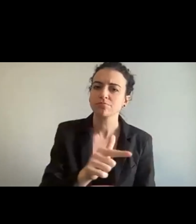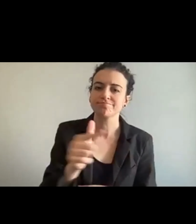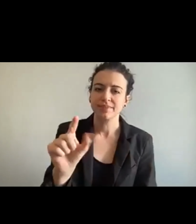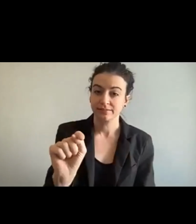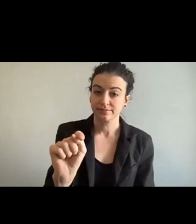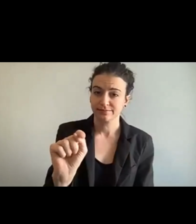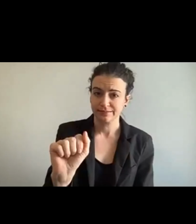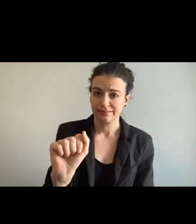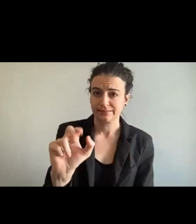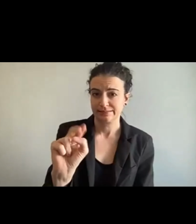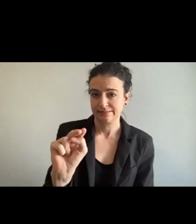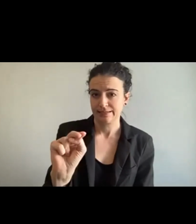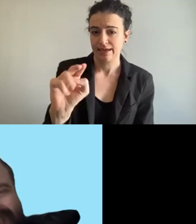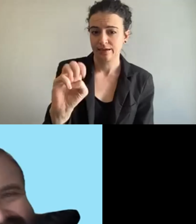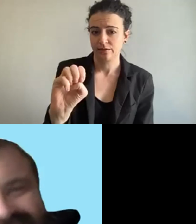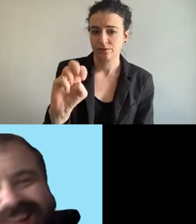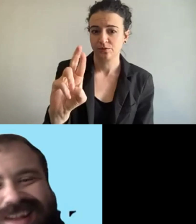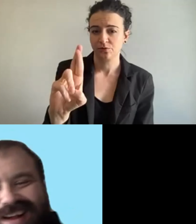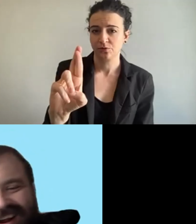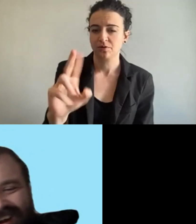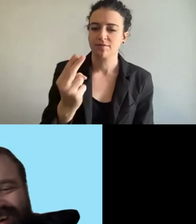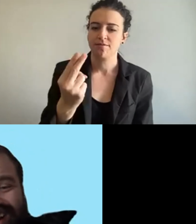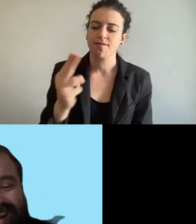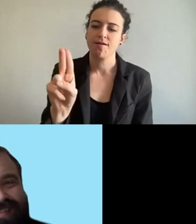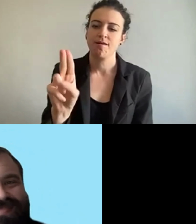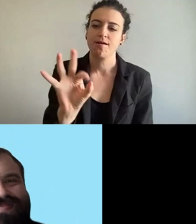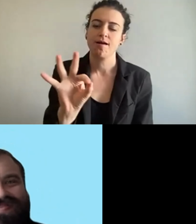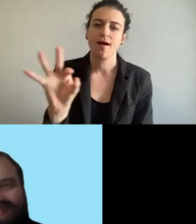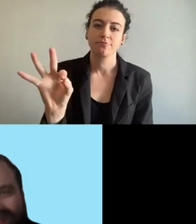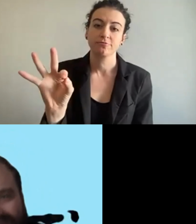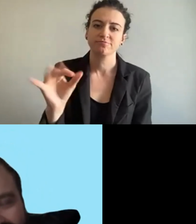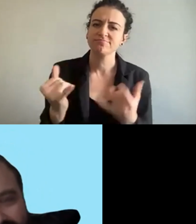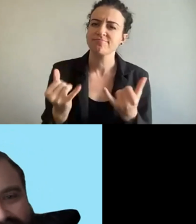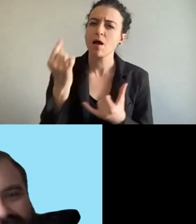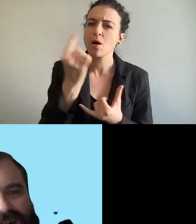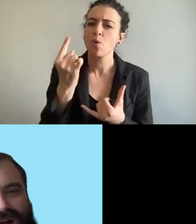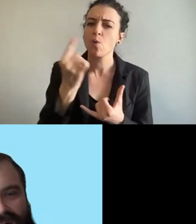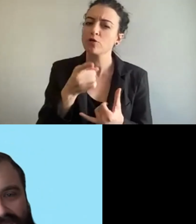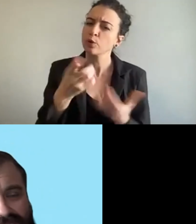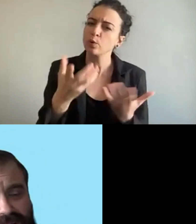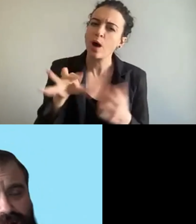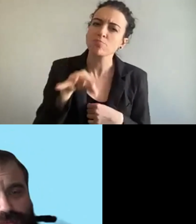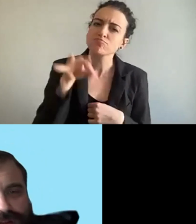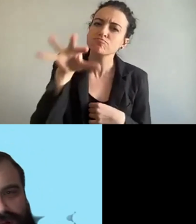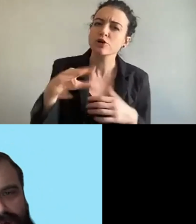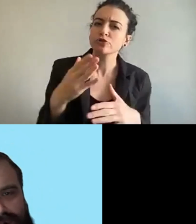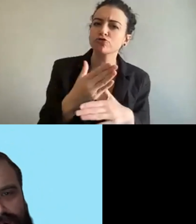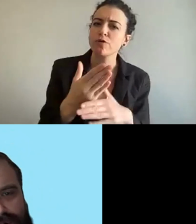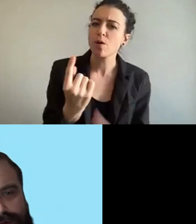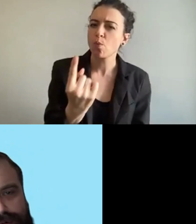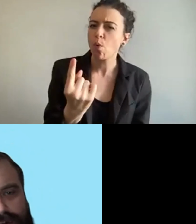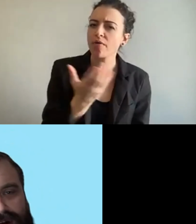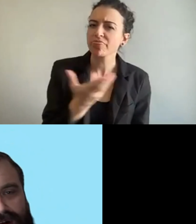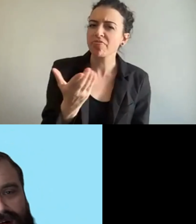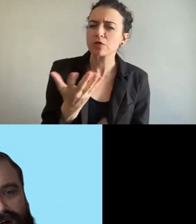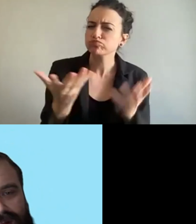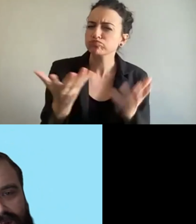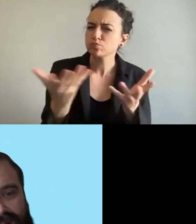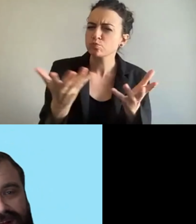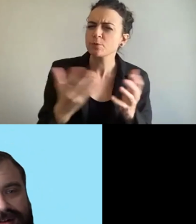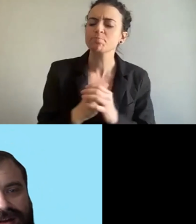Tanner Huff. How about you go next? What is the one thing Okay. you'd like to share with everyone this morning? I would like to